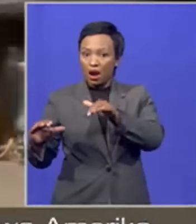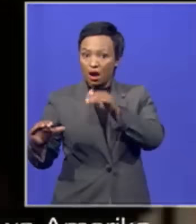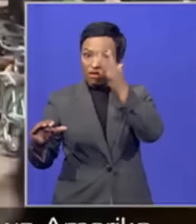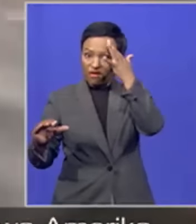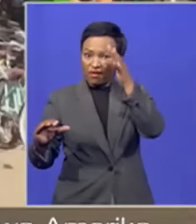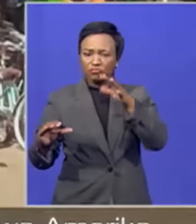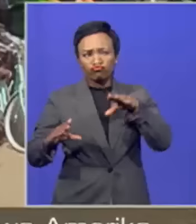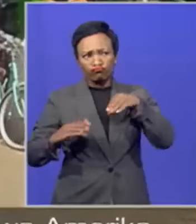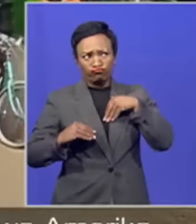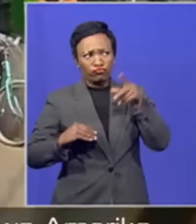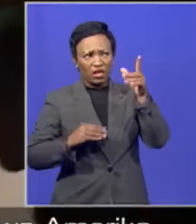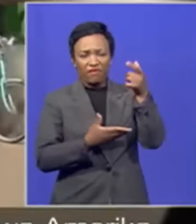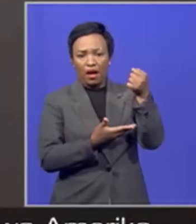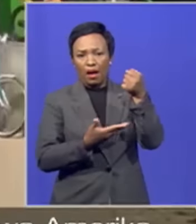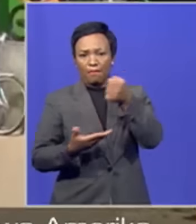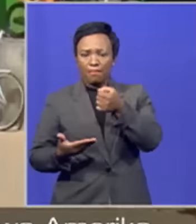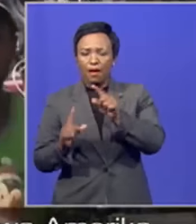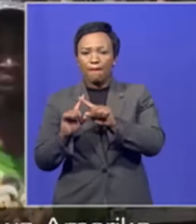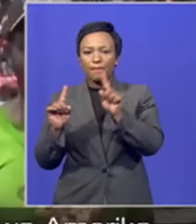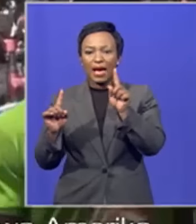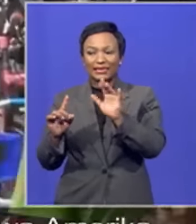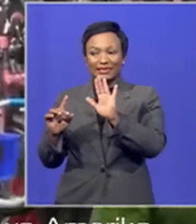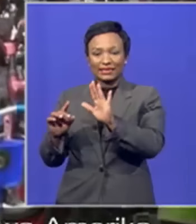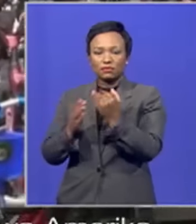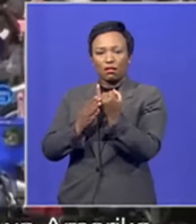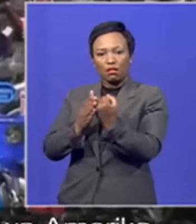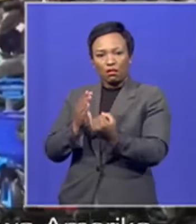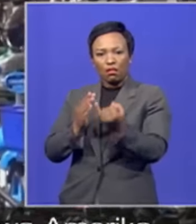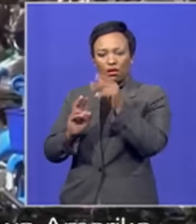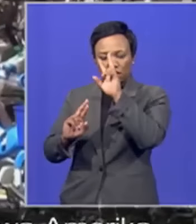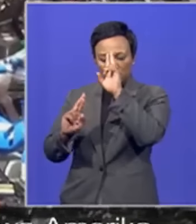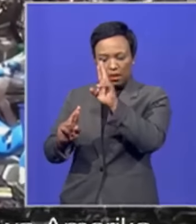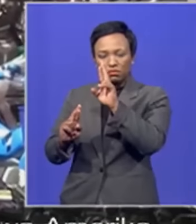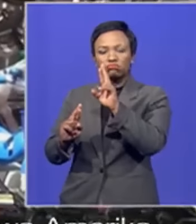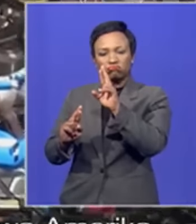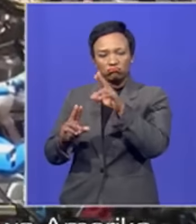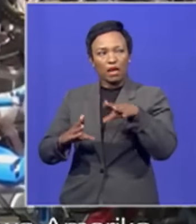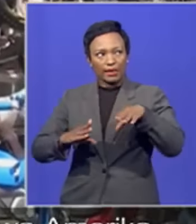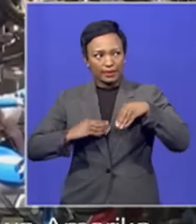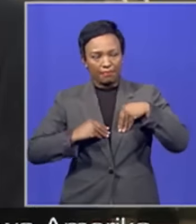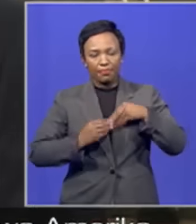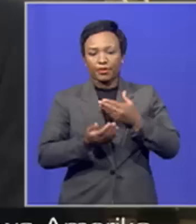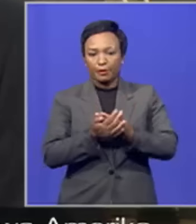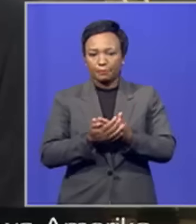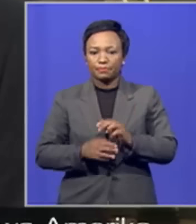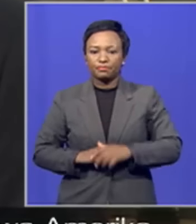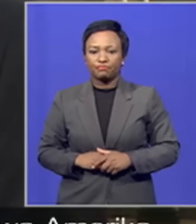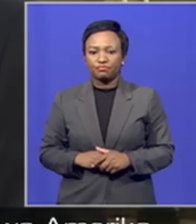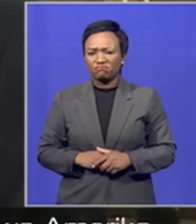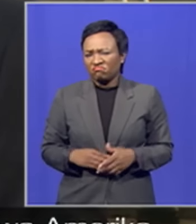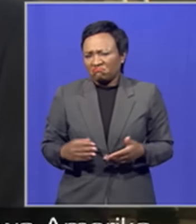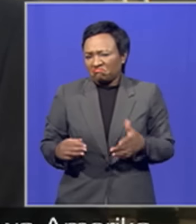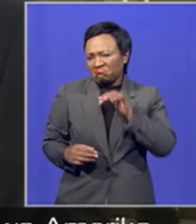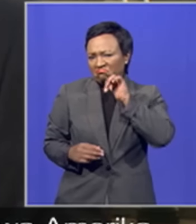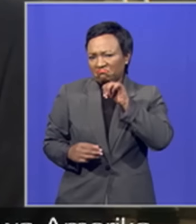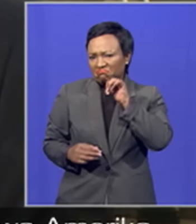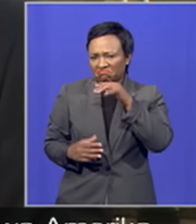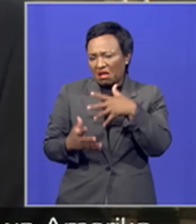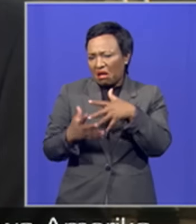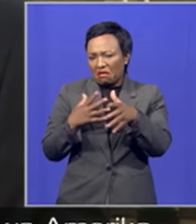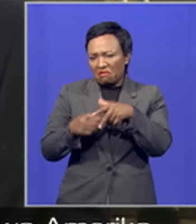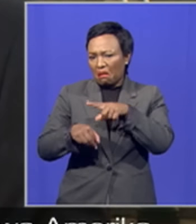beng borukhutli fa fela boipuso jwa yone botlotliwa. We are willing anytime, any day. I personally,